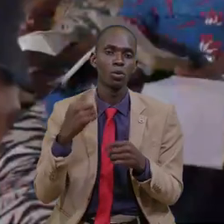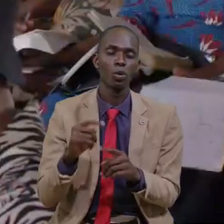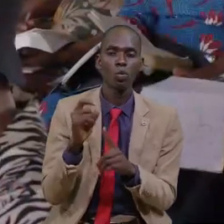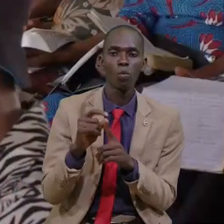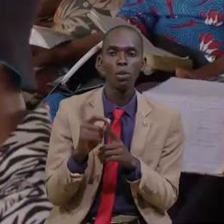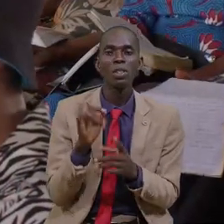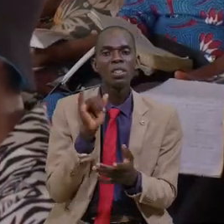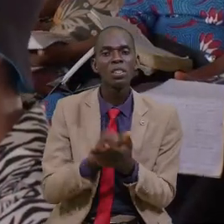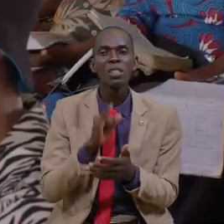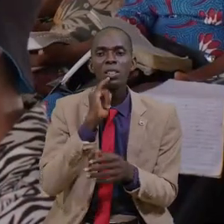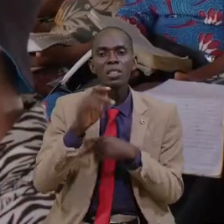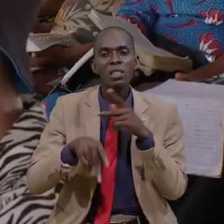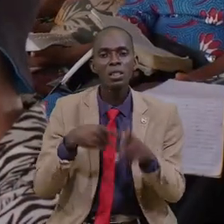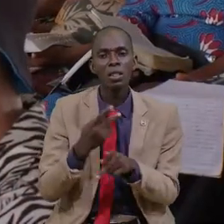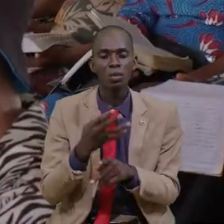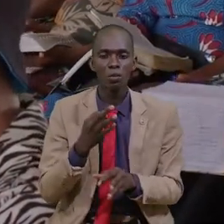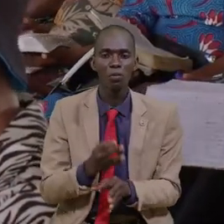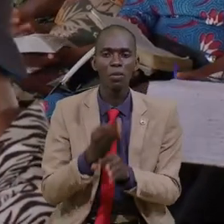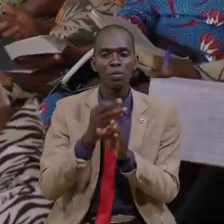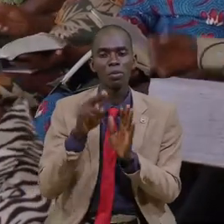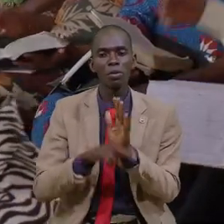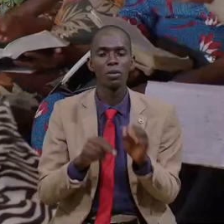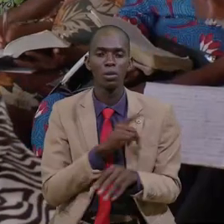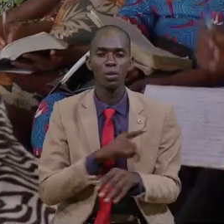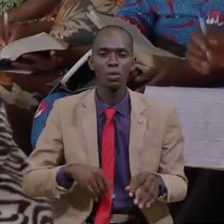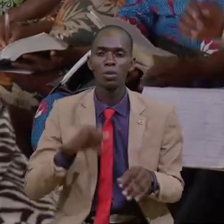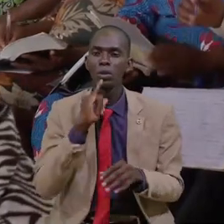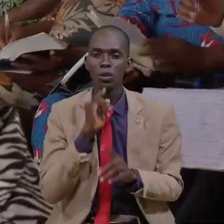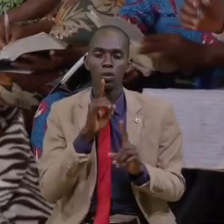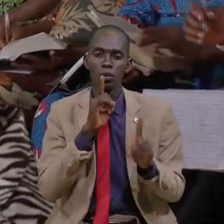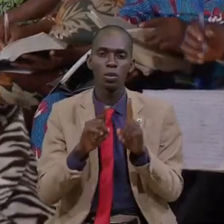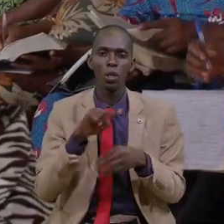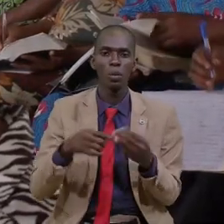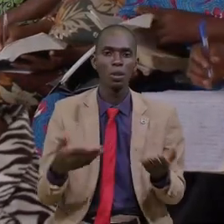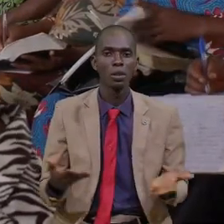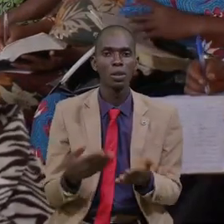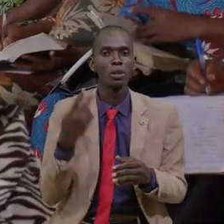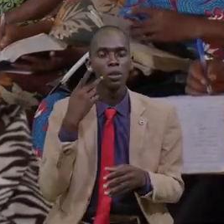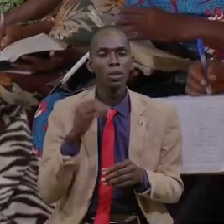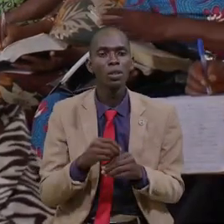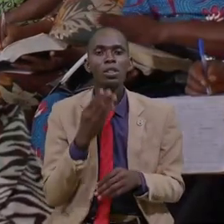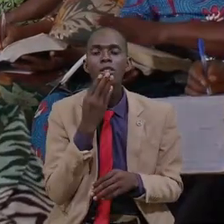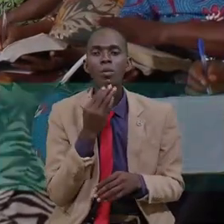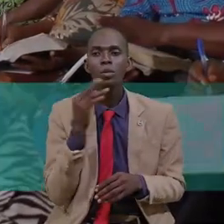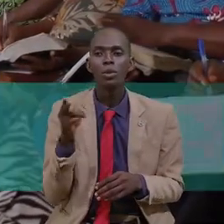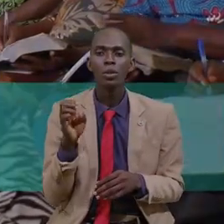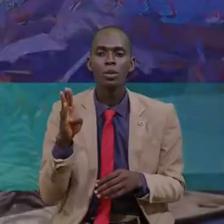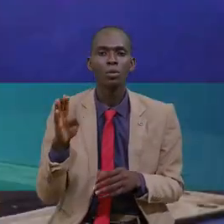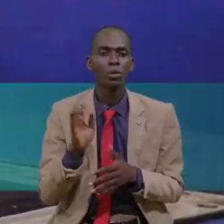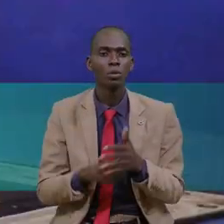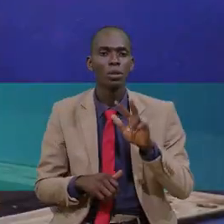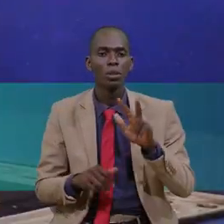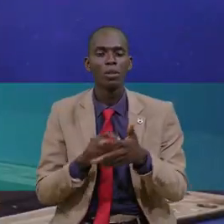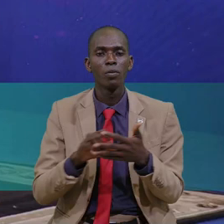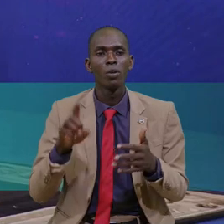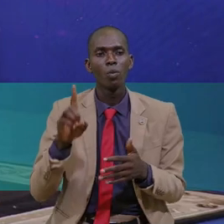talking about, he tells us in Hebrews chapter 3, and we're reading from verse 1, wherefore, holy brethren, those